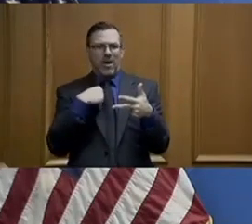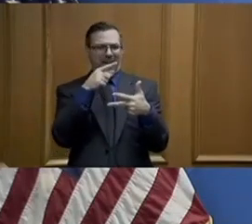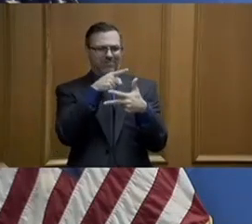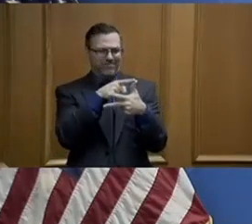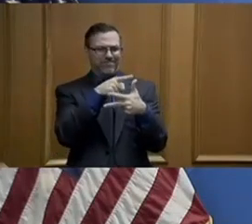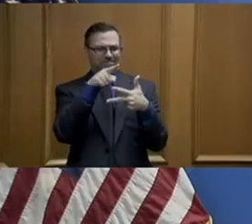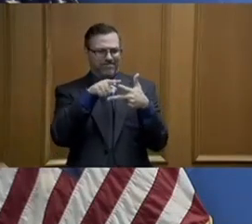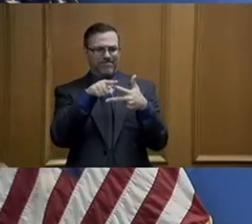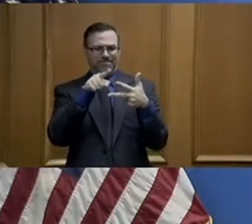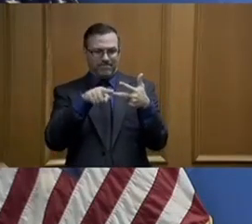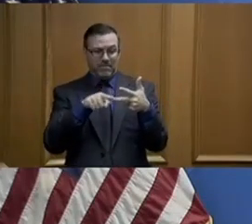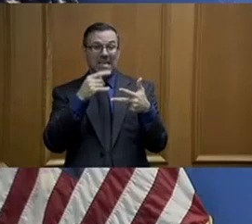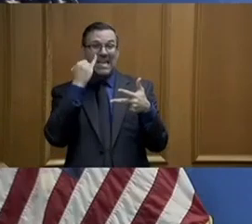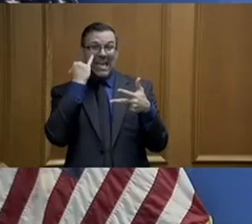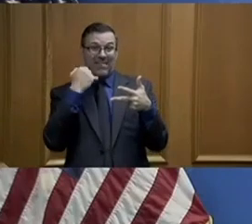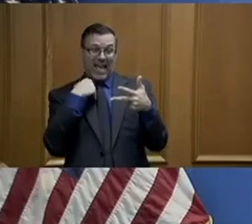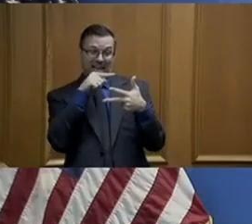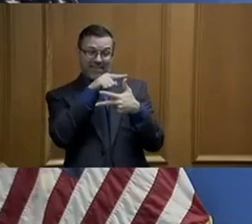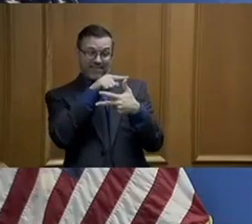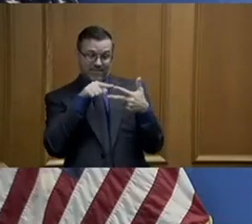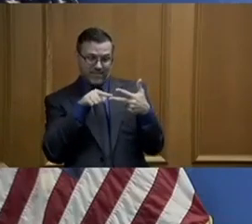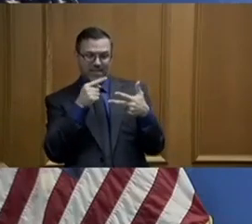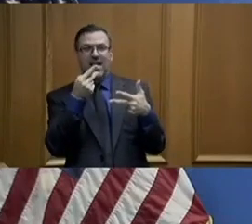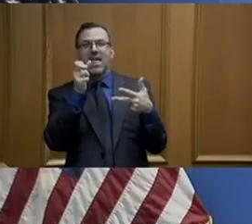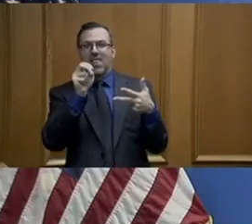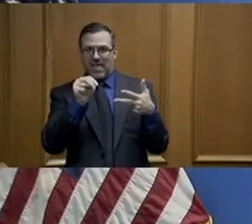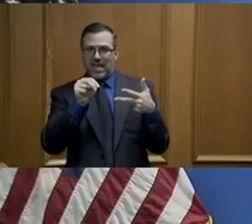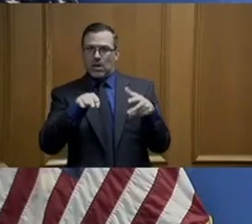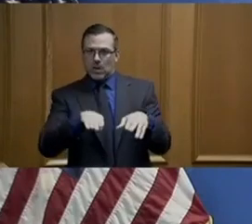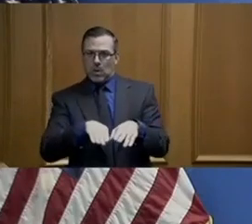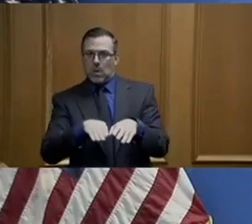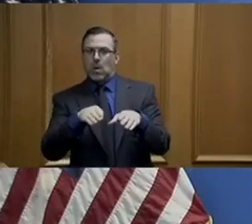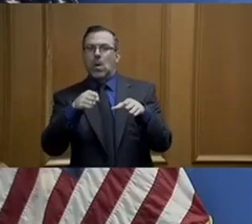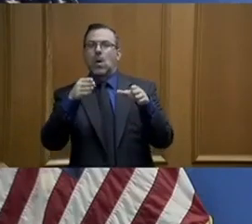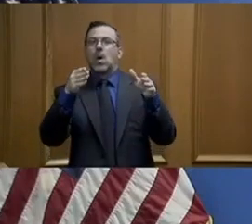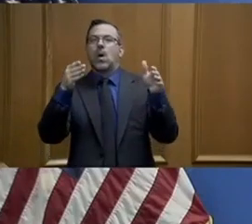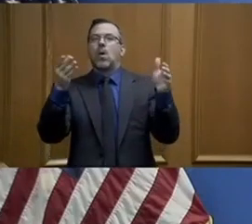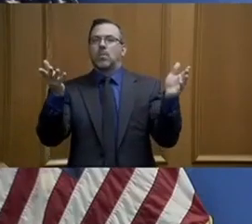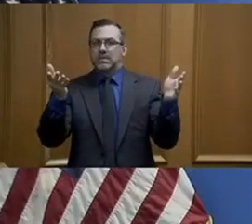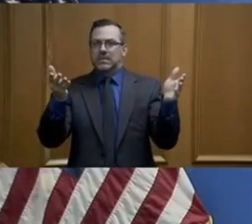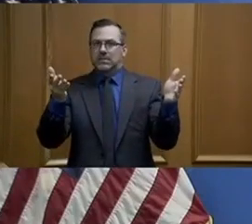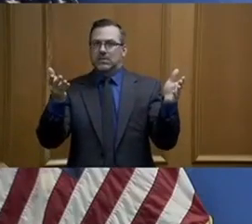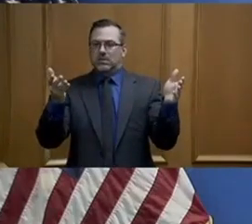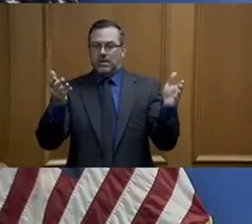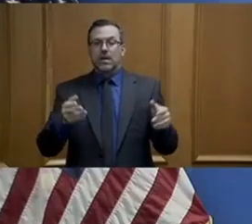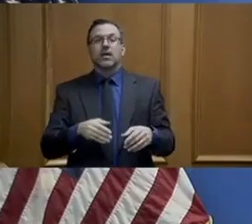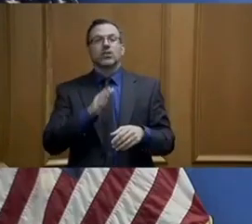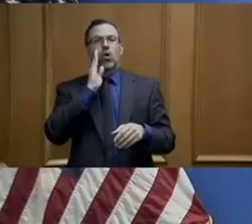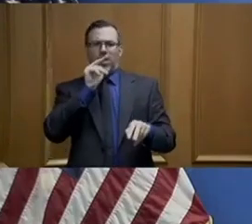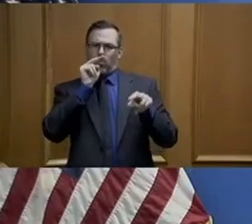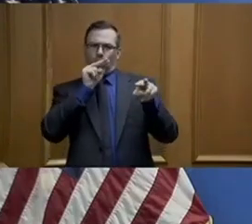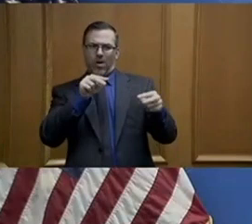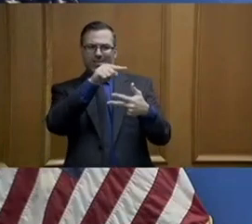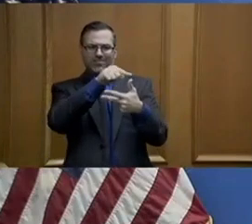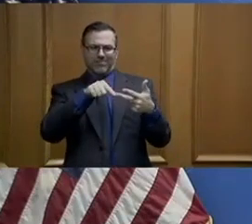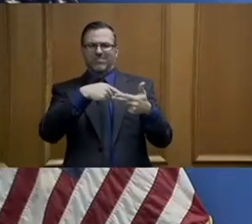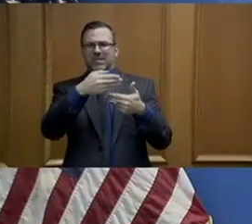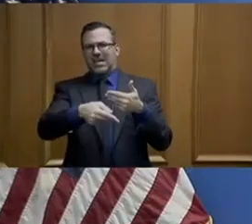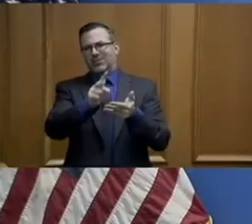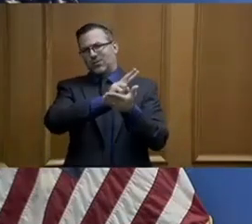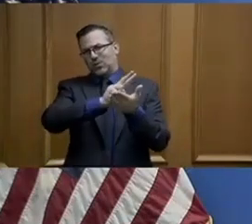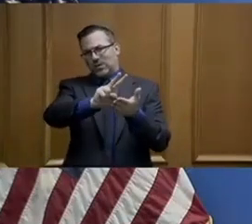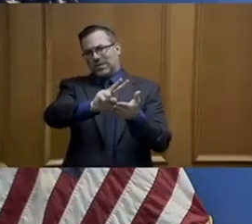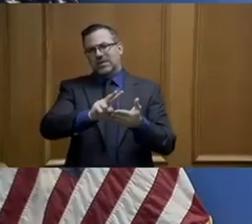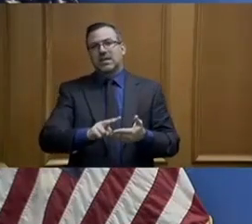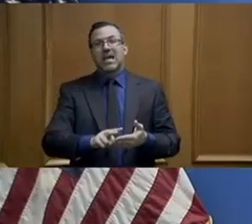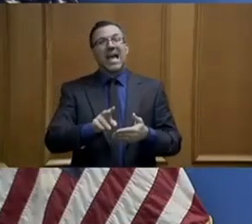place. We believe they will be in place, but we will be monitoring those over the next couple of weeks and defining specifically what